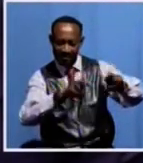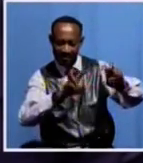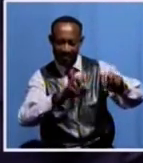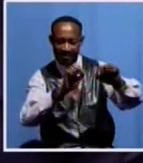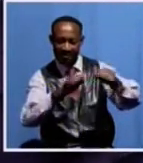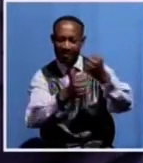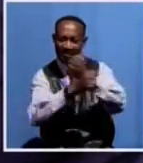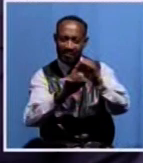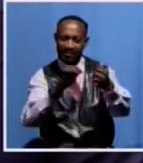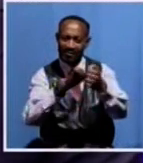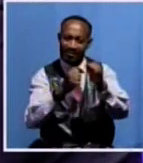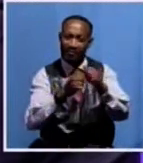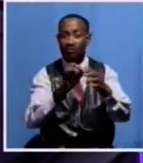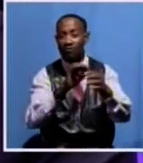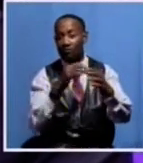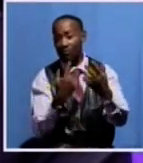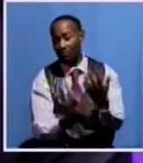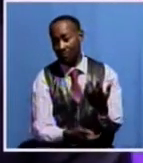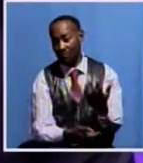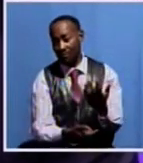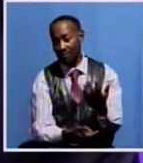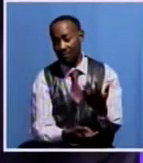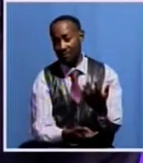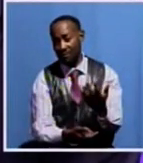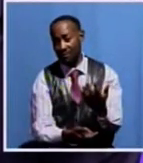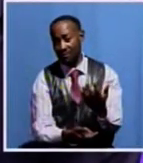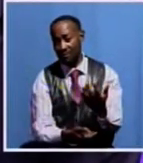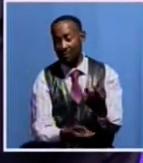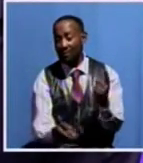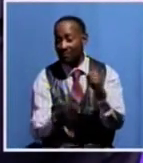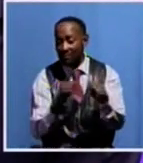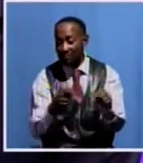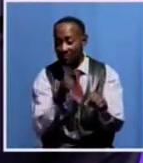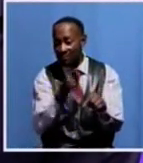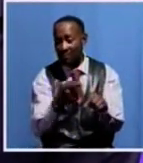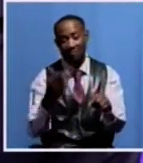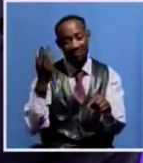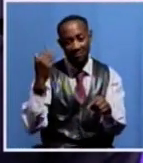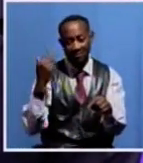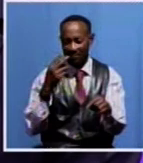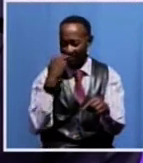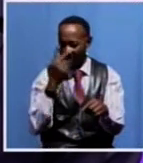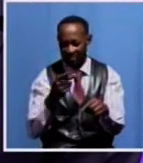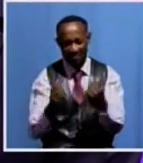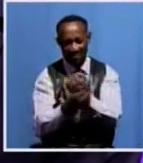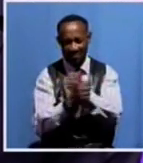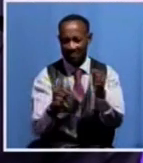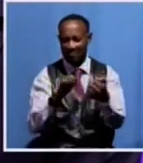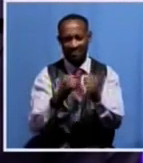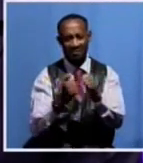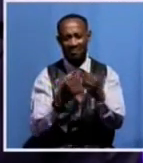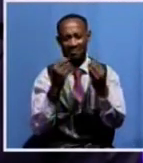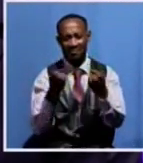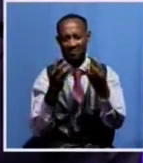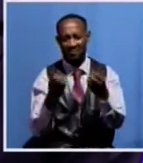problem. Initially, it did seem like it would address a number of our challenges. One of the things that it seemed it